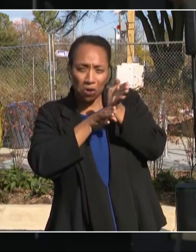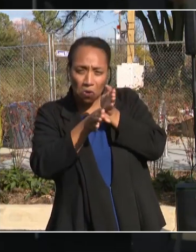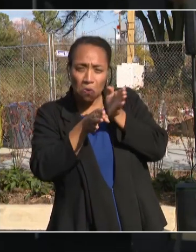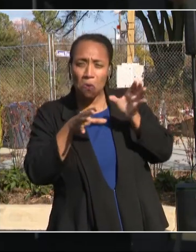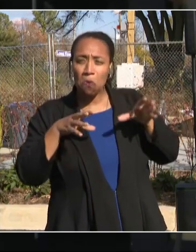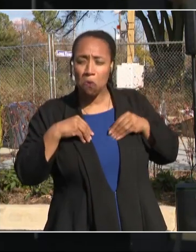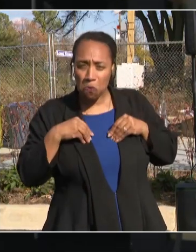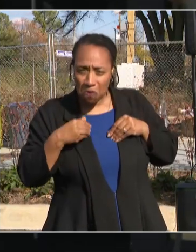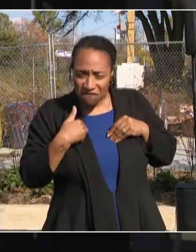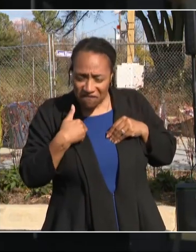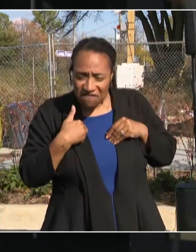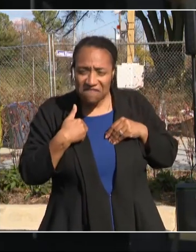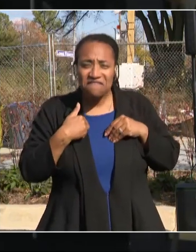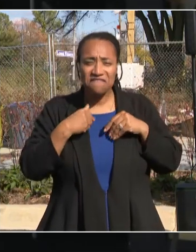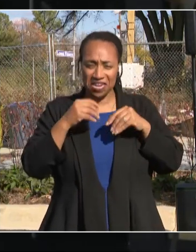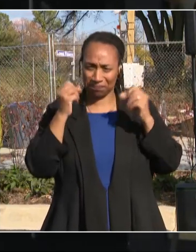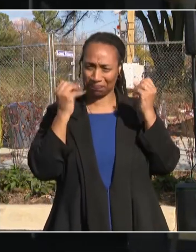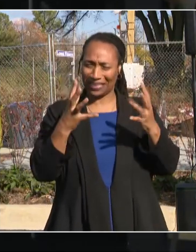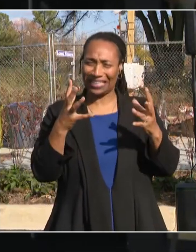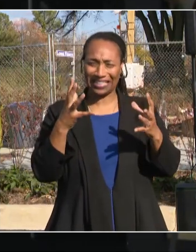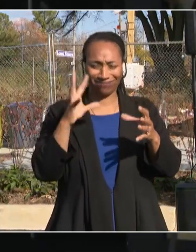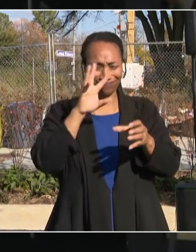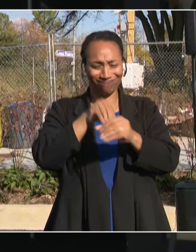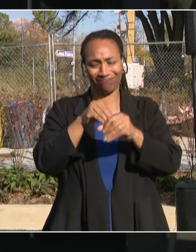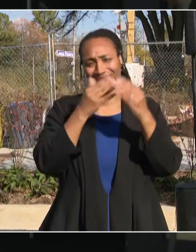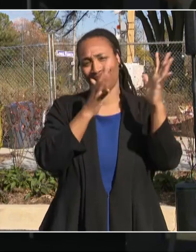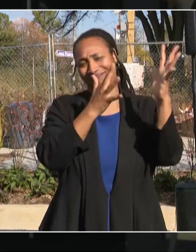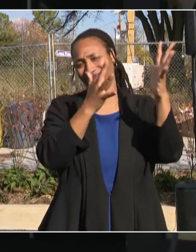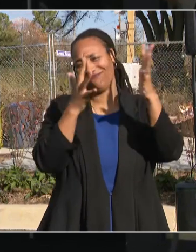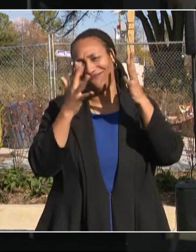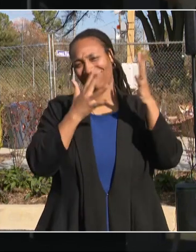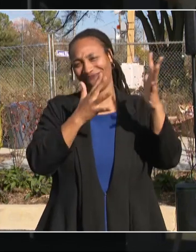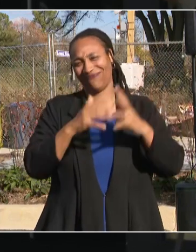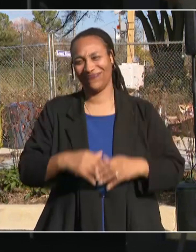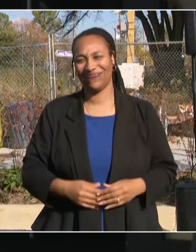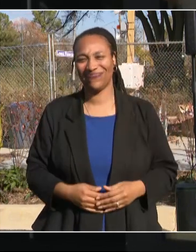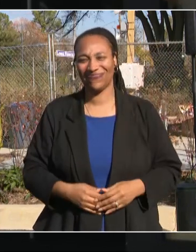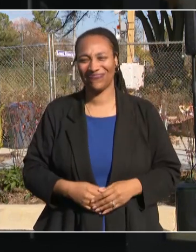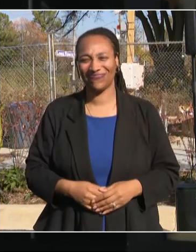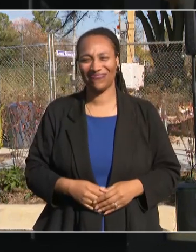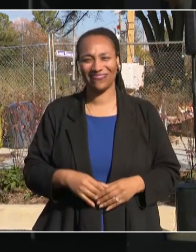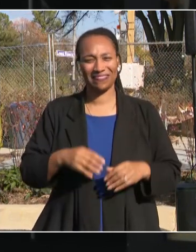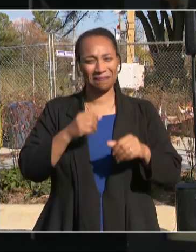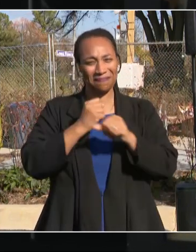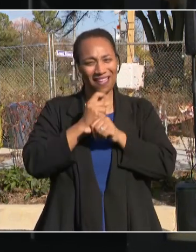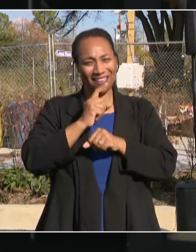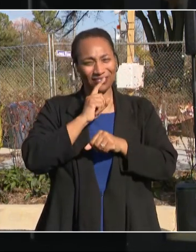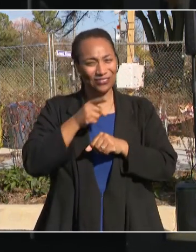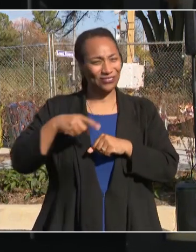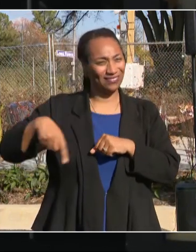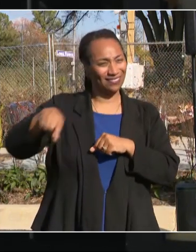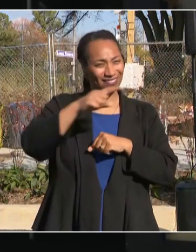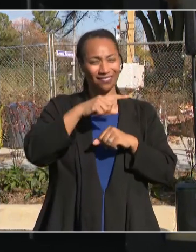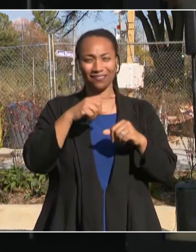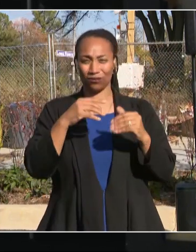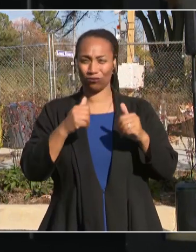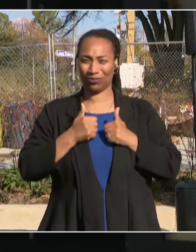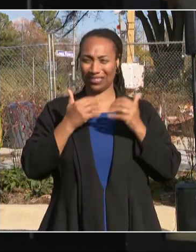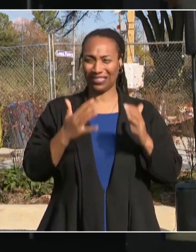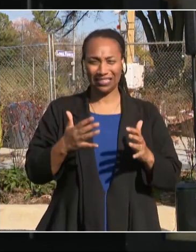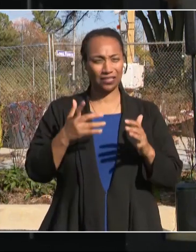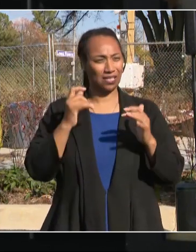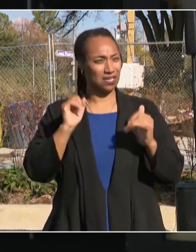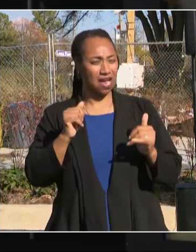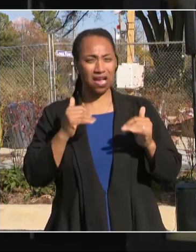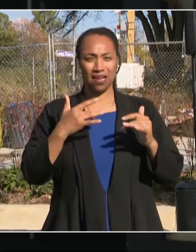Affordable Housing are committed to ensuring that the residents of Barry Farm are stably housed and have real access